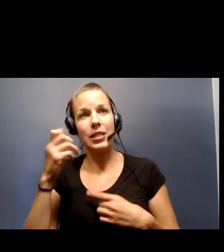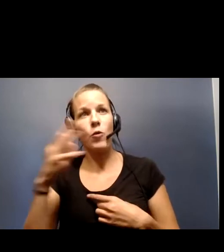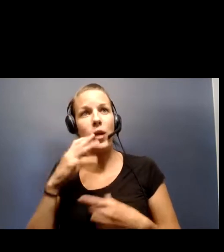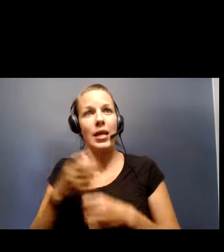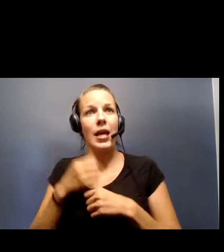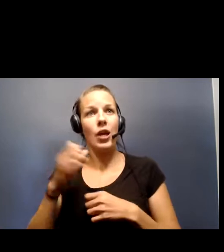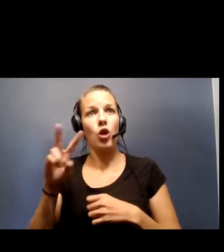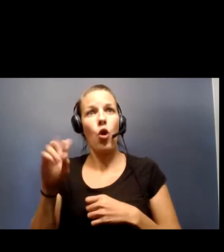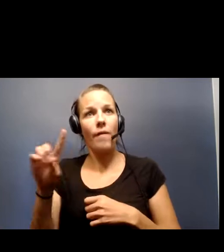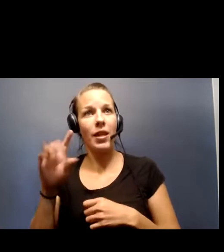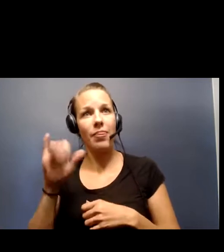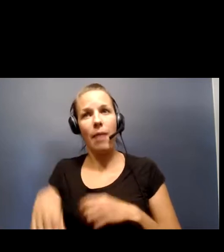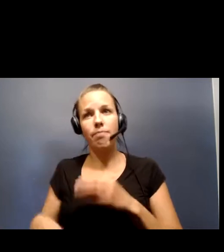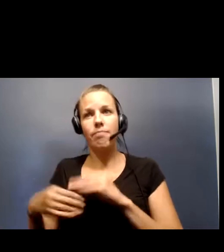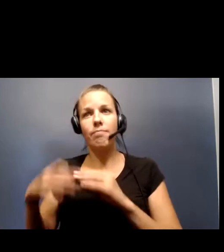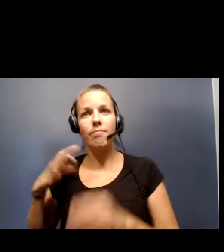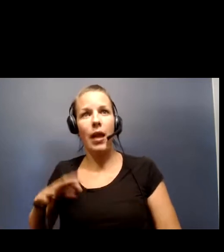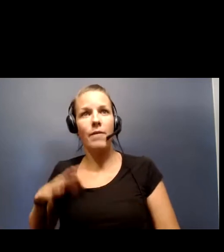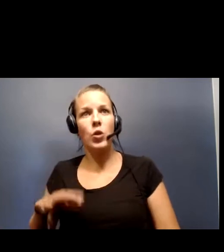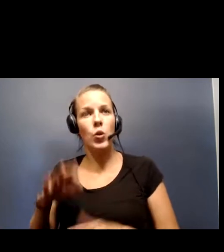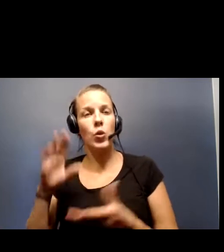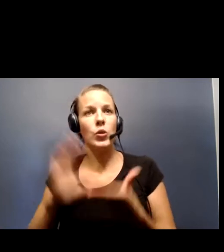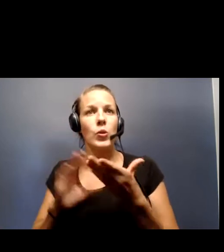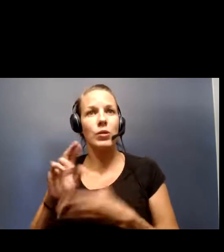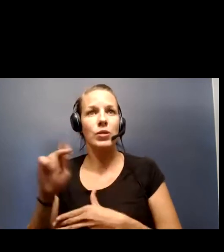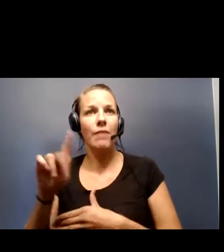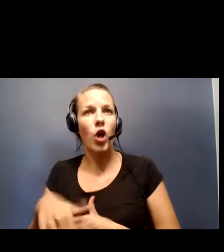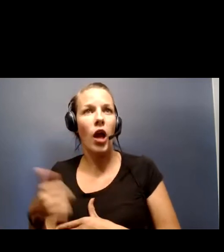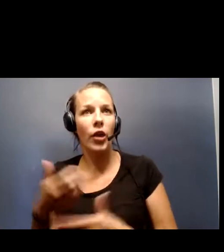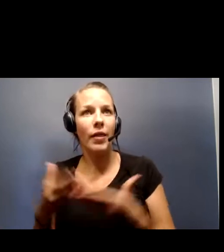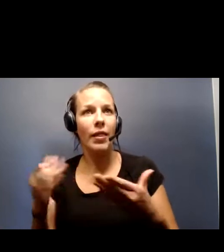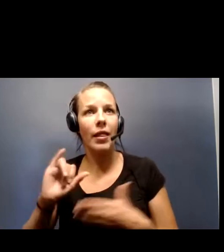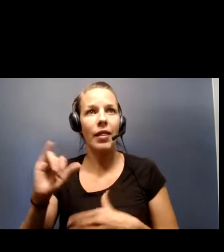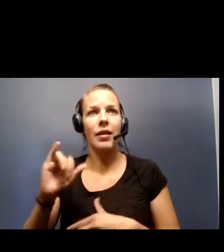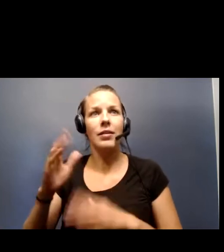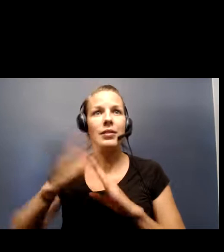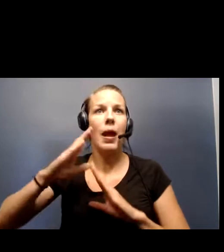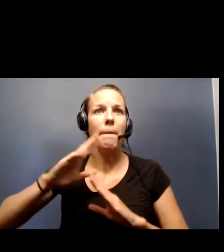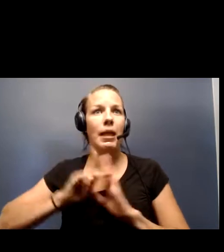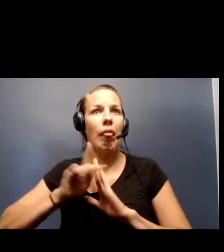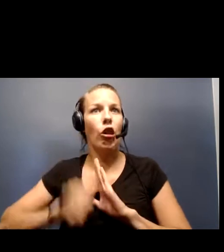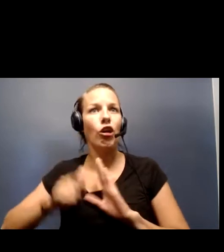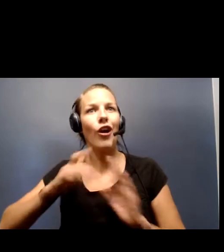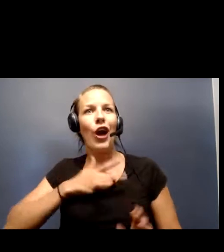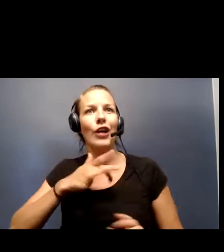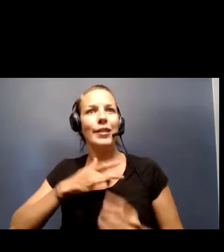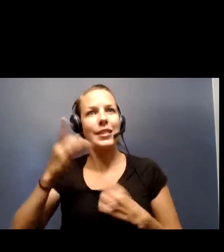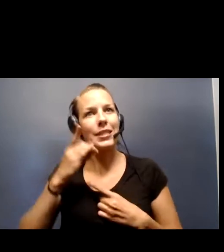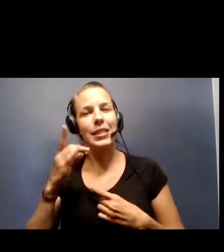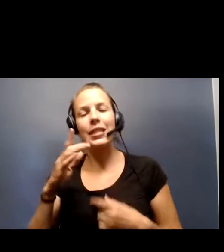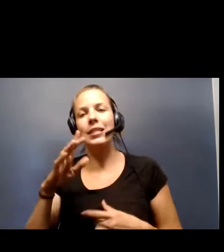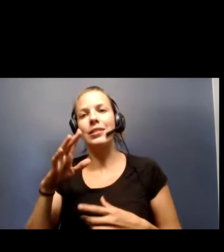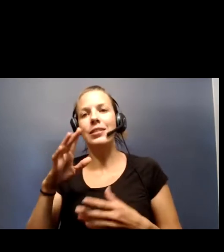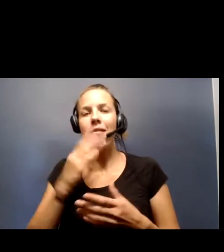but we get that side benefit of maybe reducing our risk for other things too, like our top killer, heart disease, diabetes, high blood